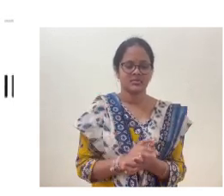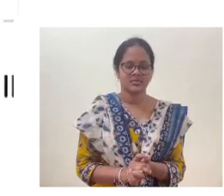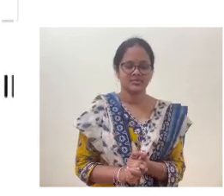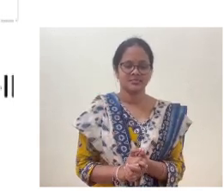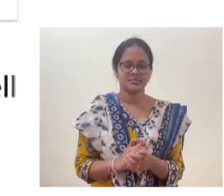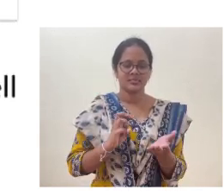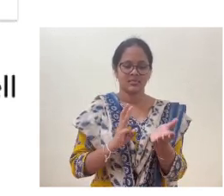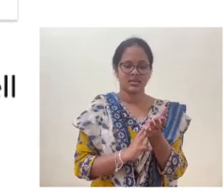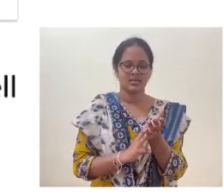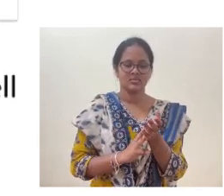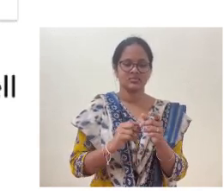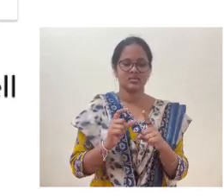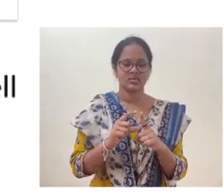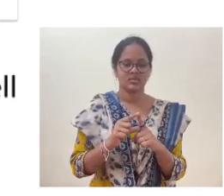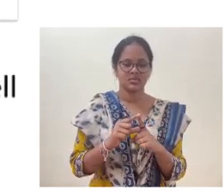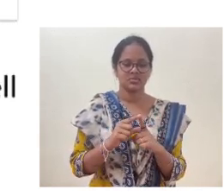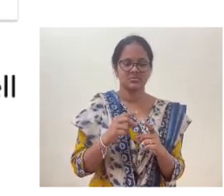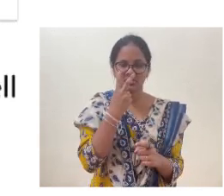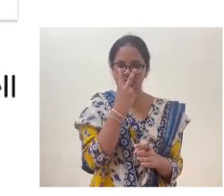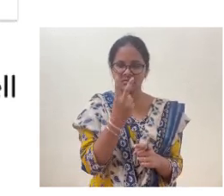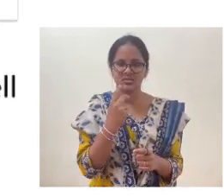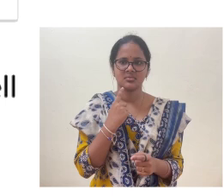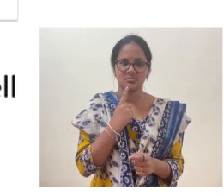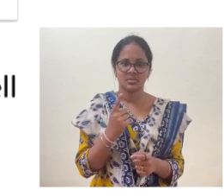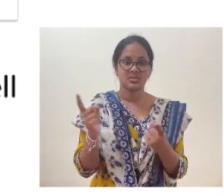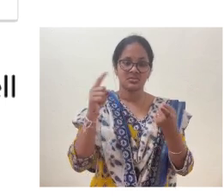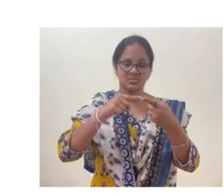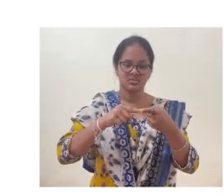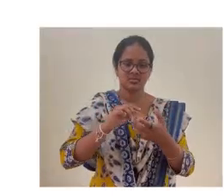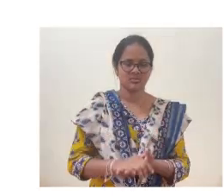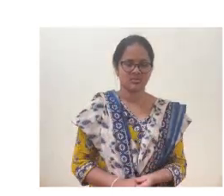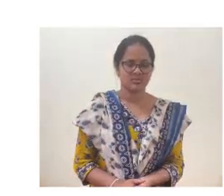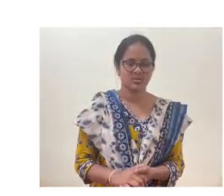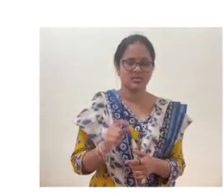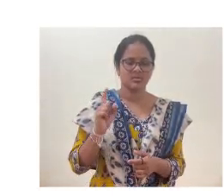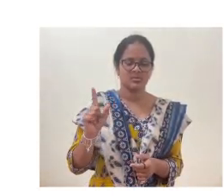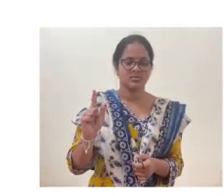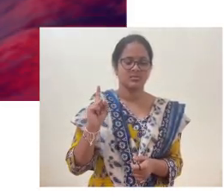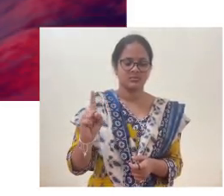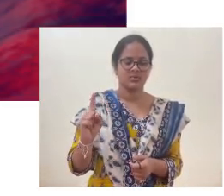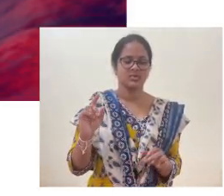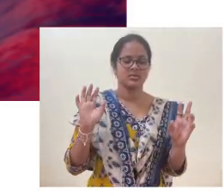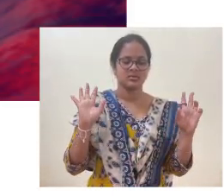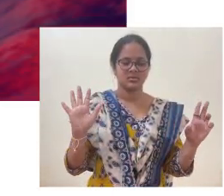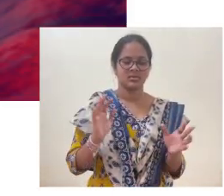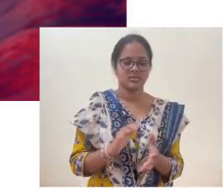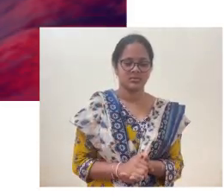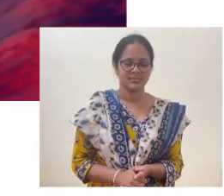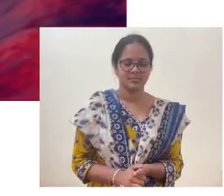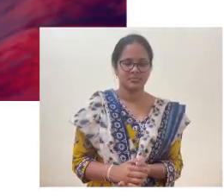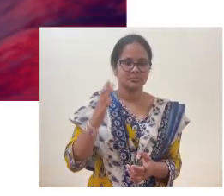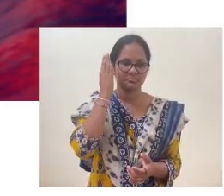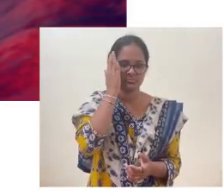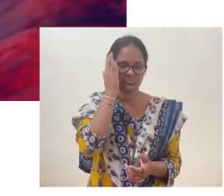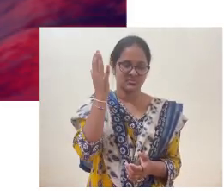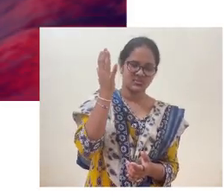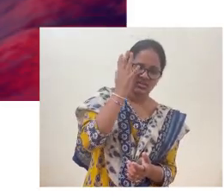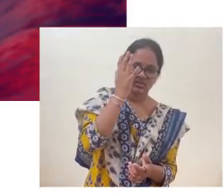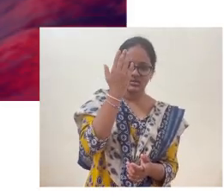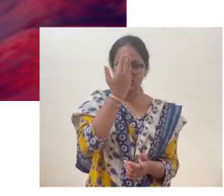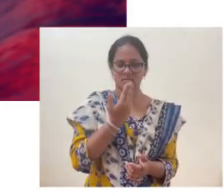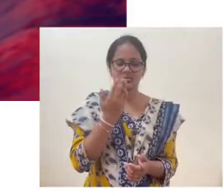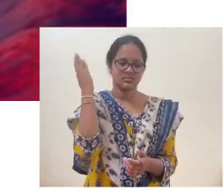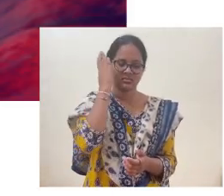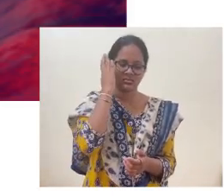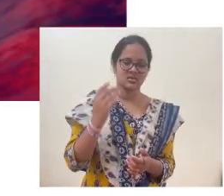tiredness. Needs regular blood transfusions. Hemophilia. Blood does not clot